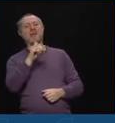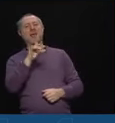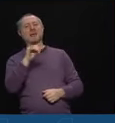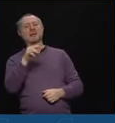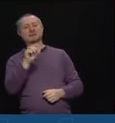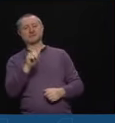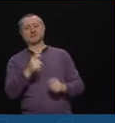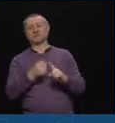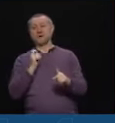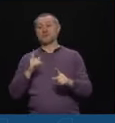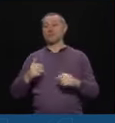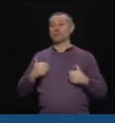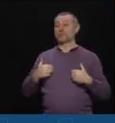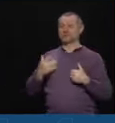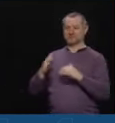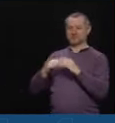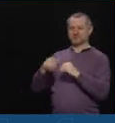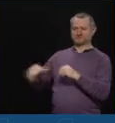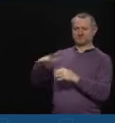them a hand.